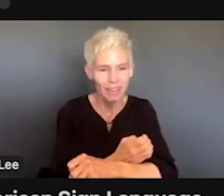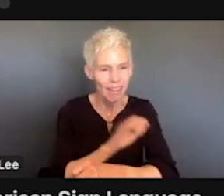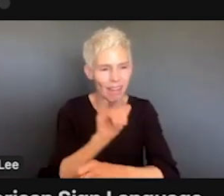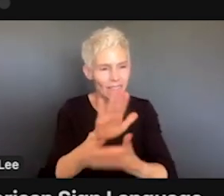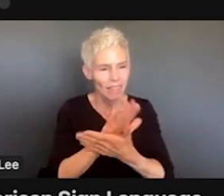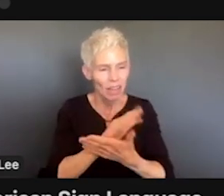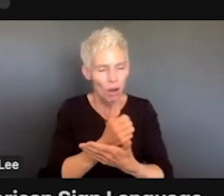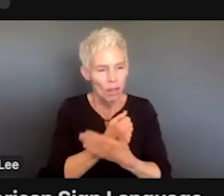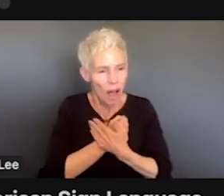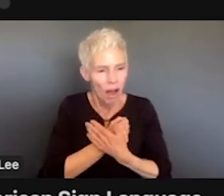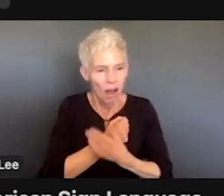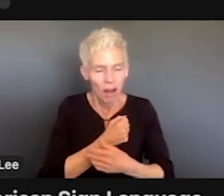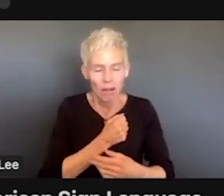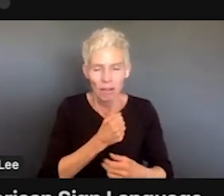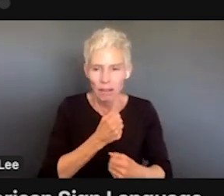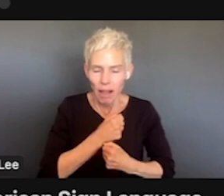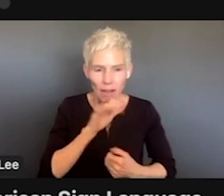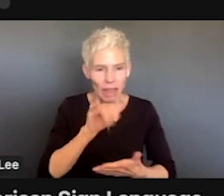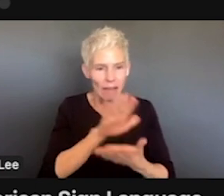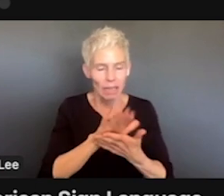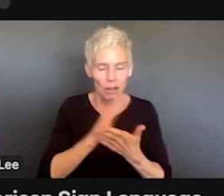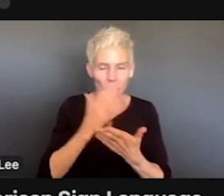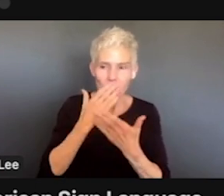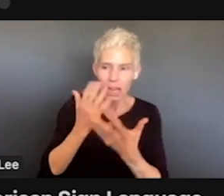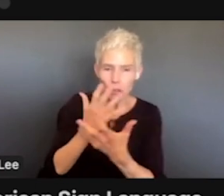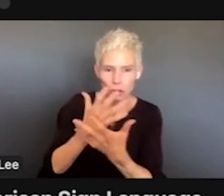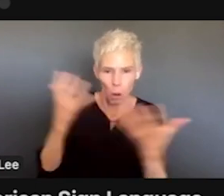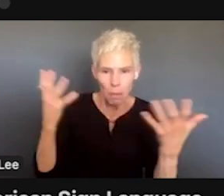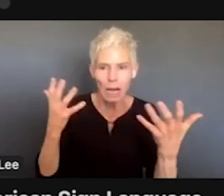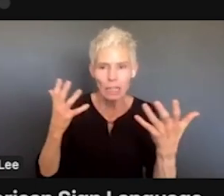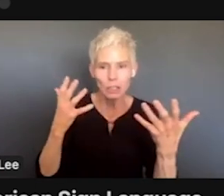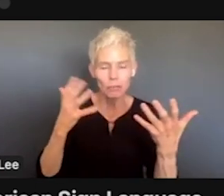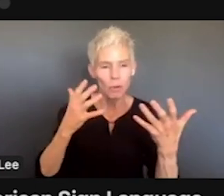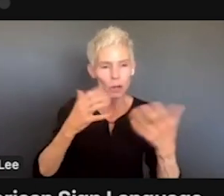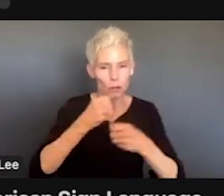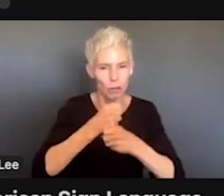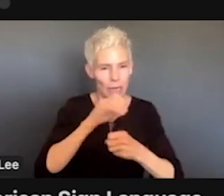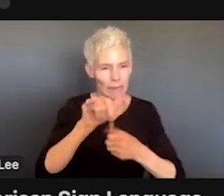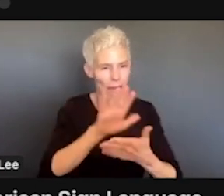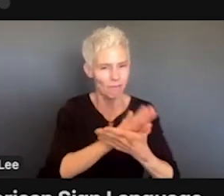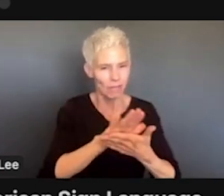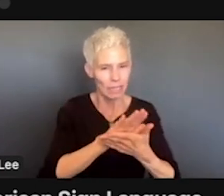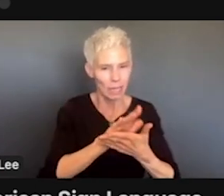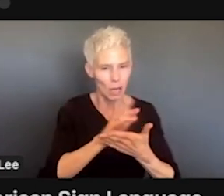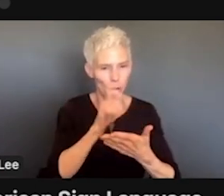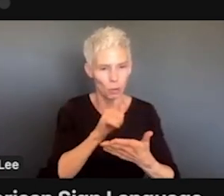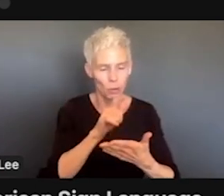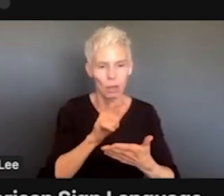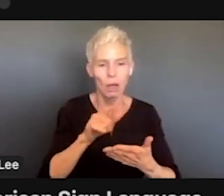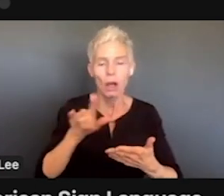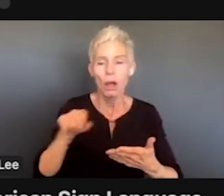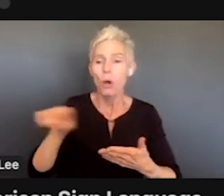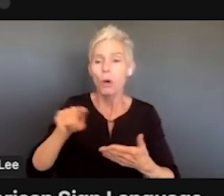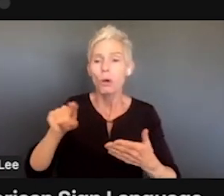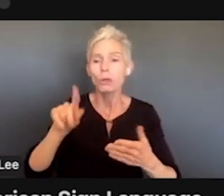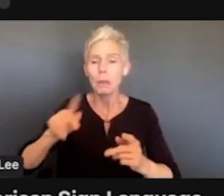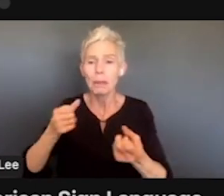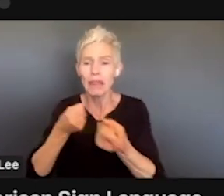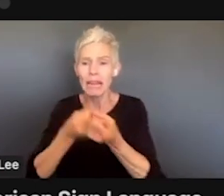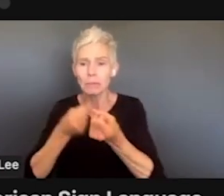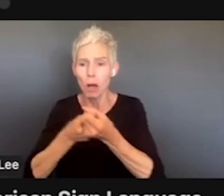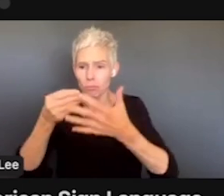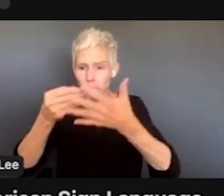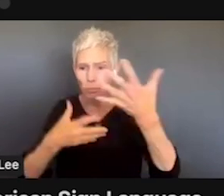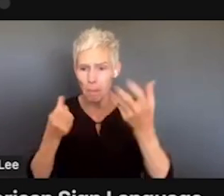Love that video. Thank you so much for putting that together. Whoever did that, I mean, the sponsors did at the end there. There were many,